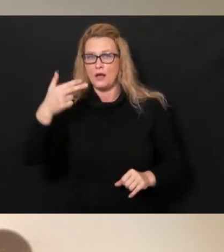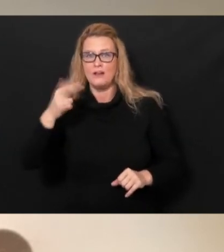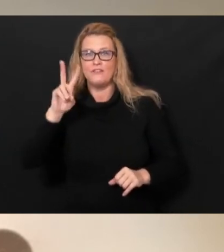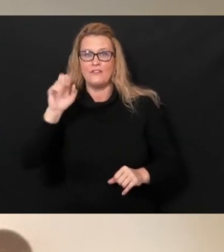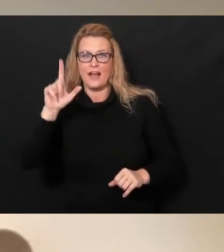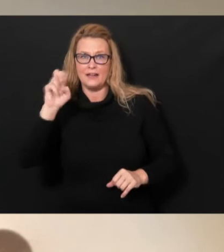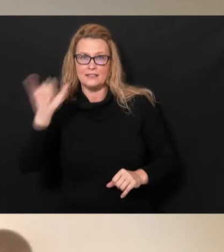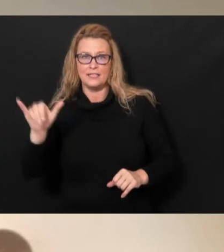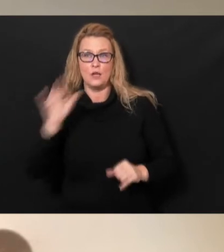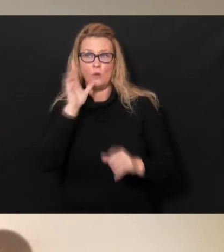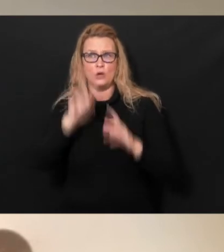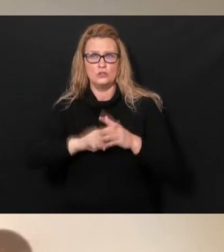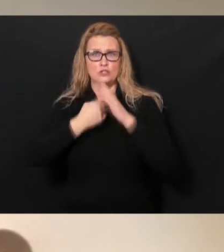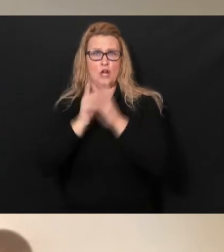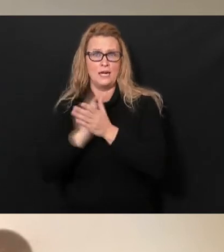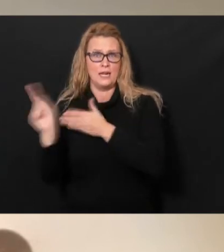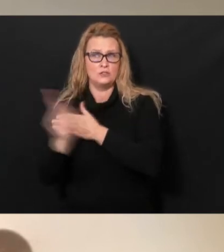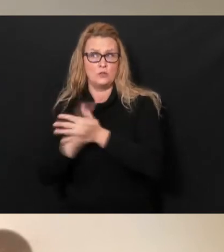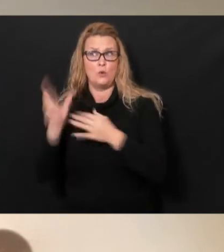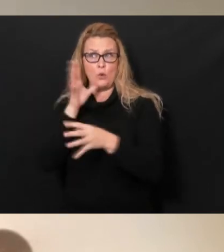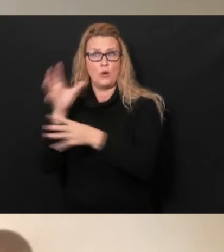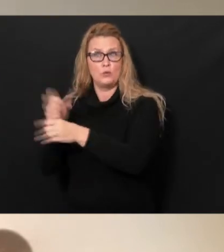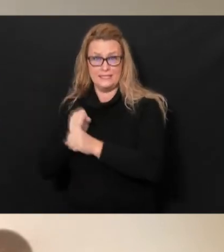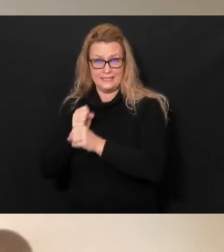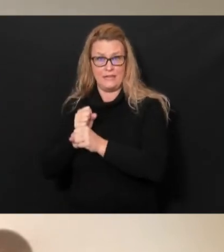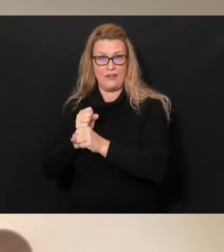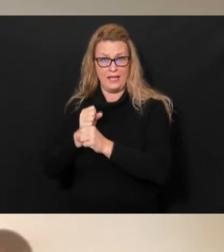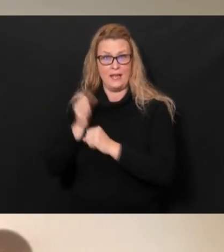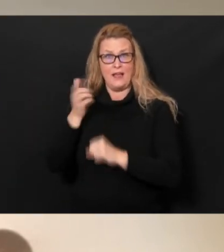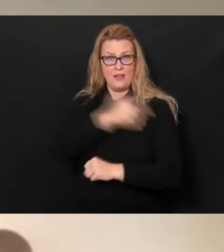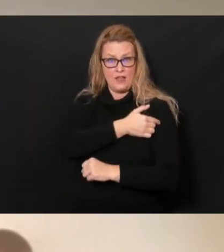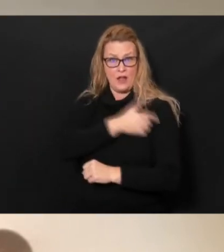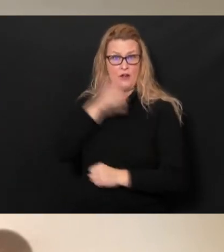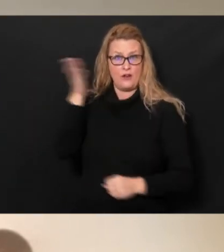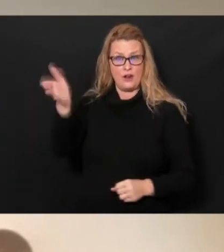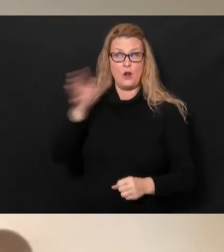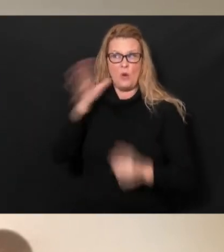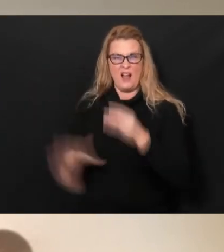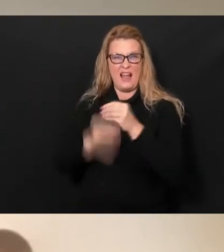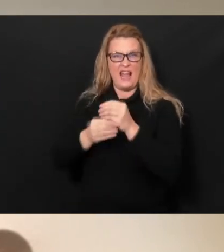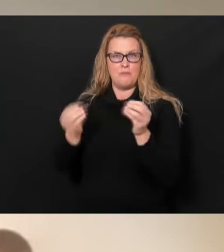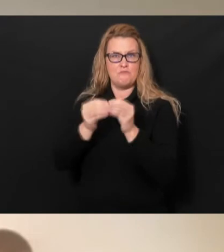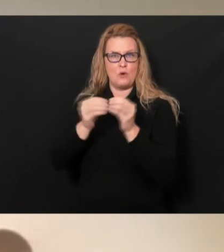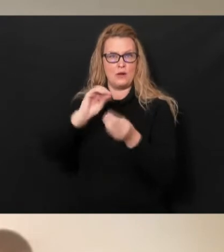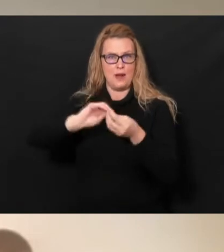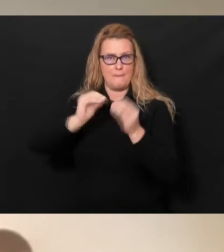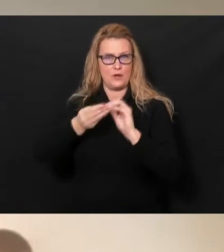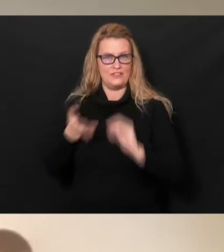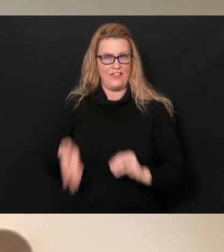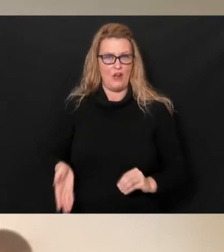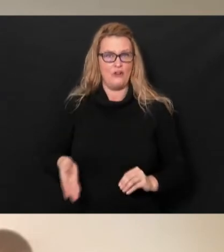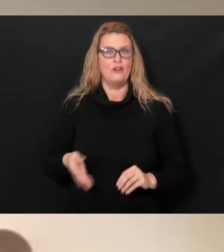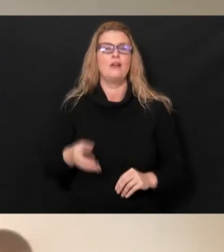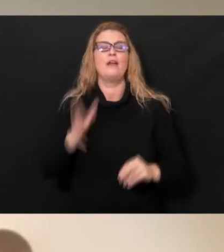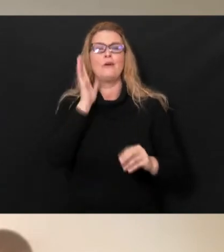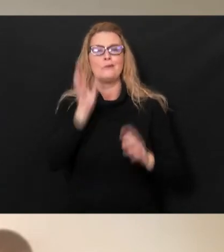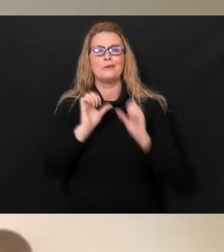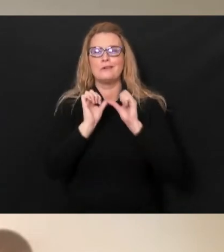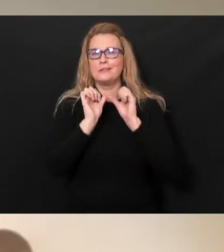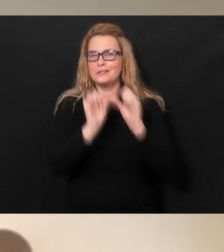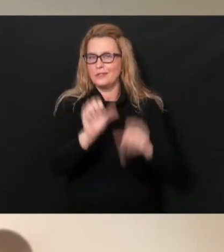starting next week will be receiving doses, which will be additive to our numbers as well. And we are going to continue to